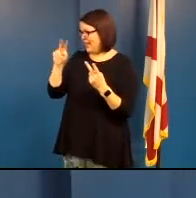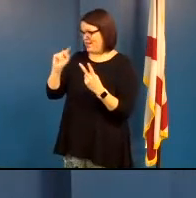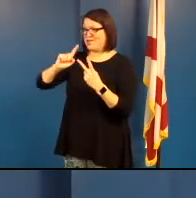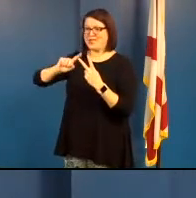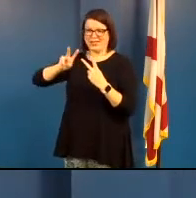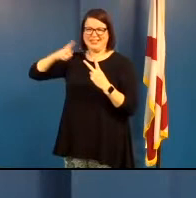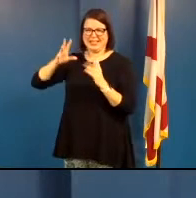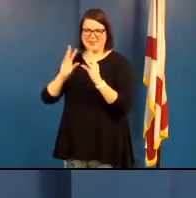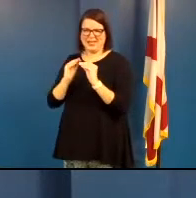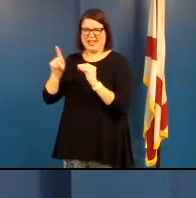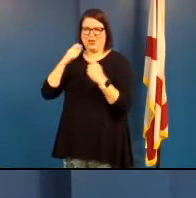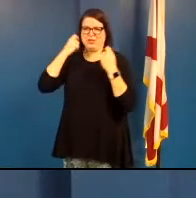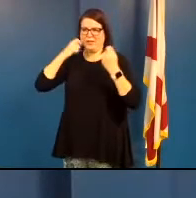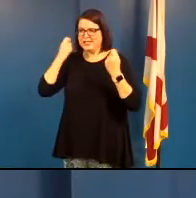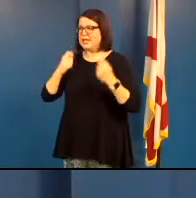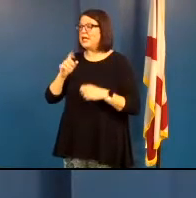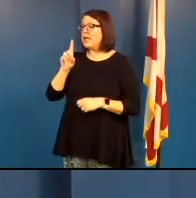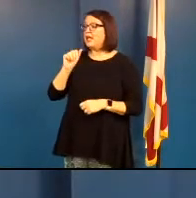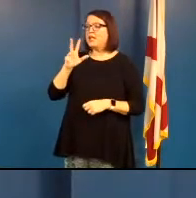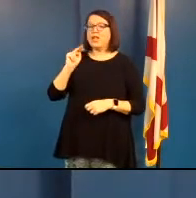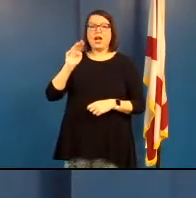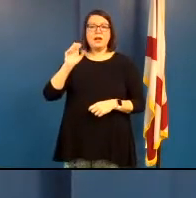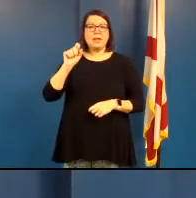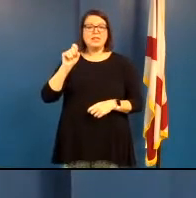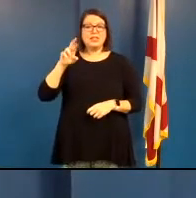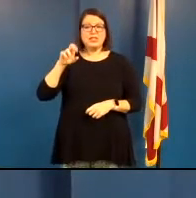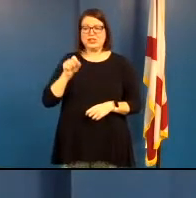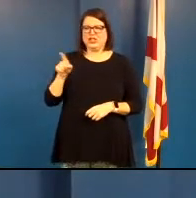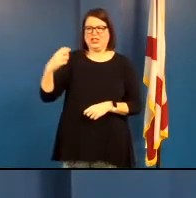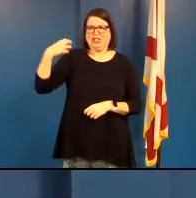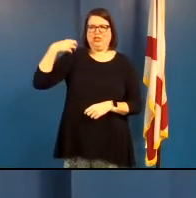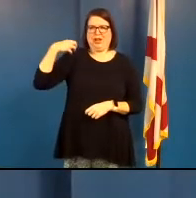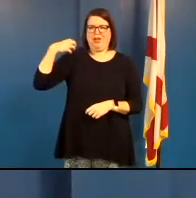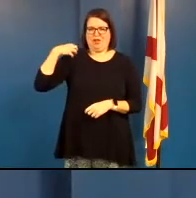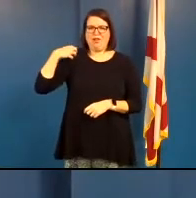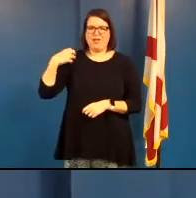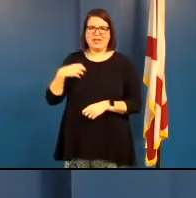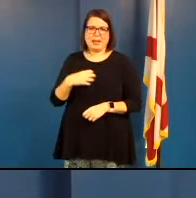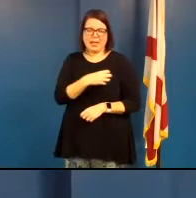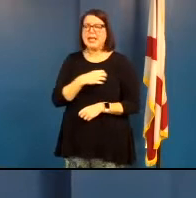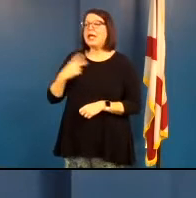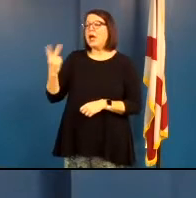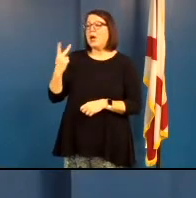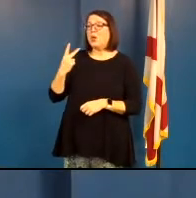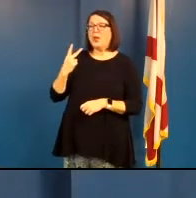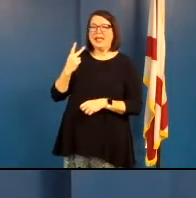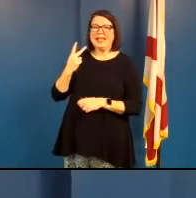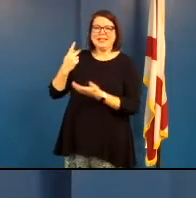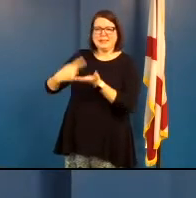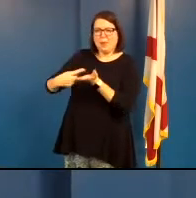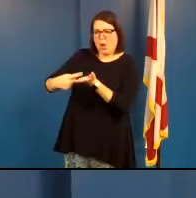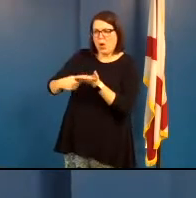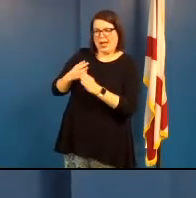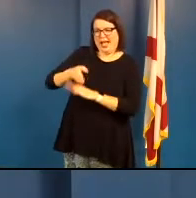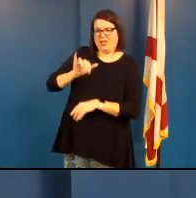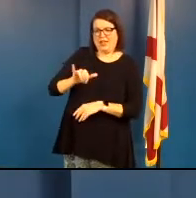chair of the committee, and so Don and I spoke, and it's our goal that if not after the next meeting, but hopefully right after